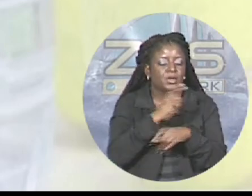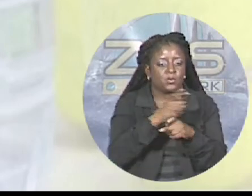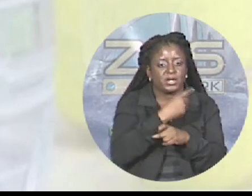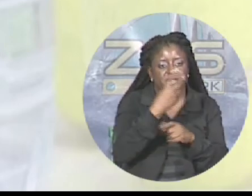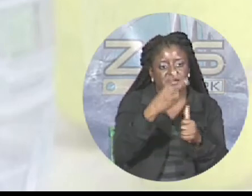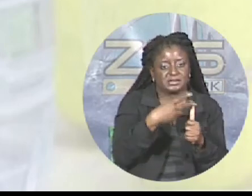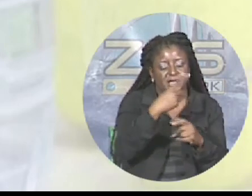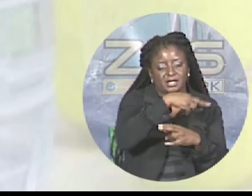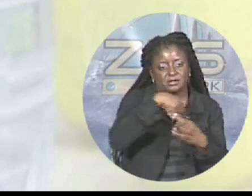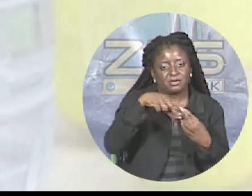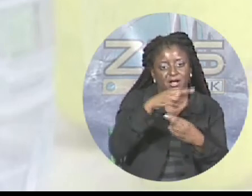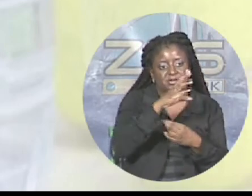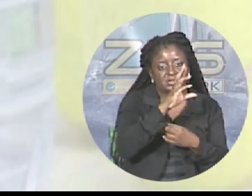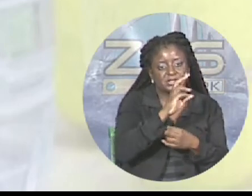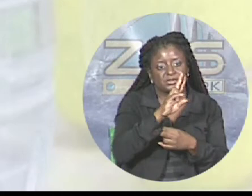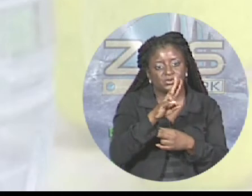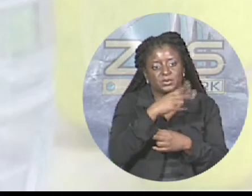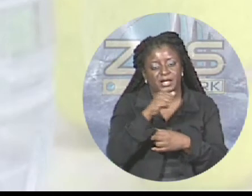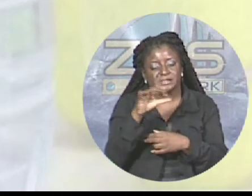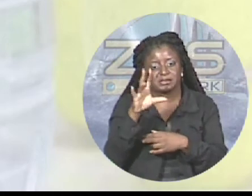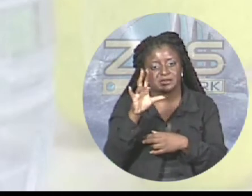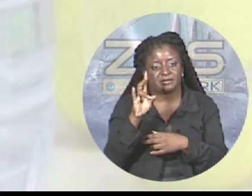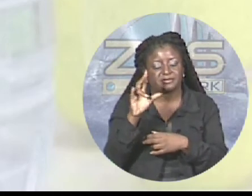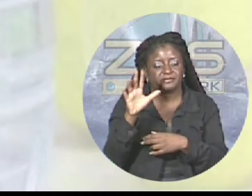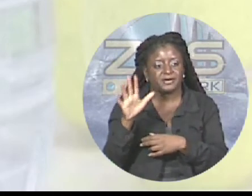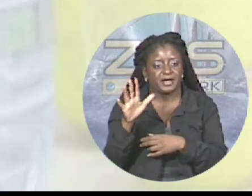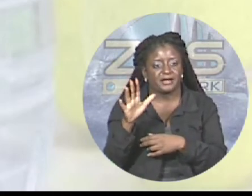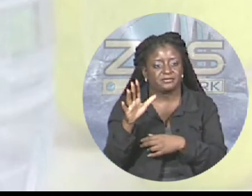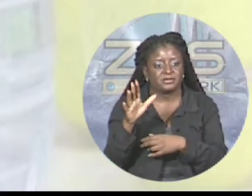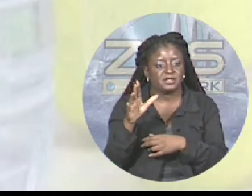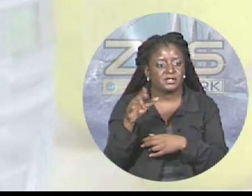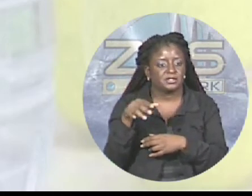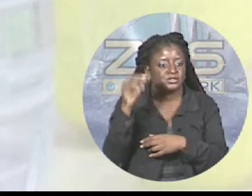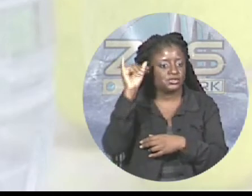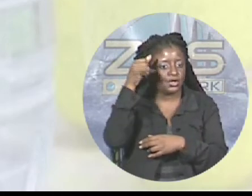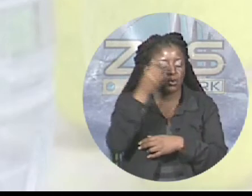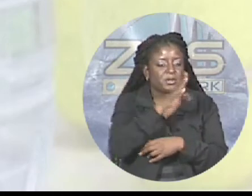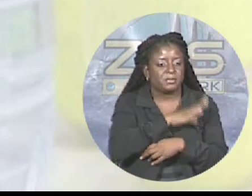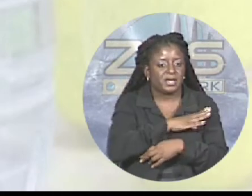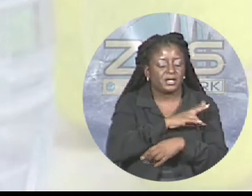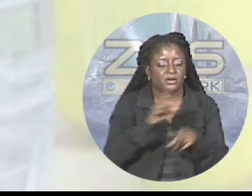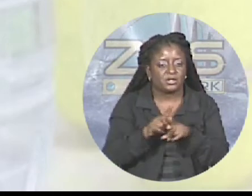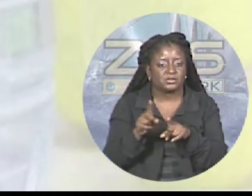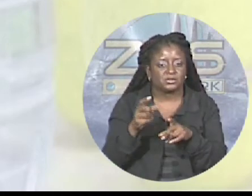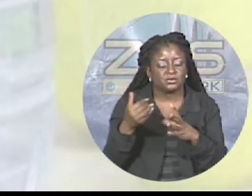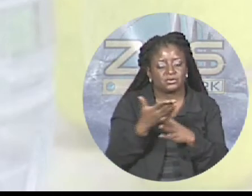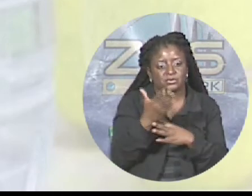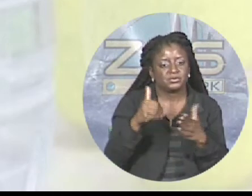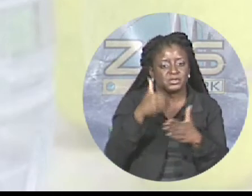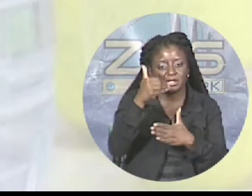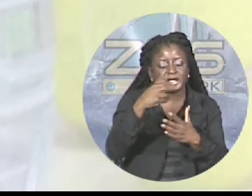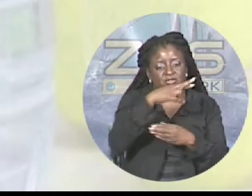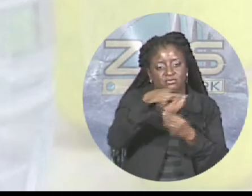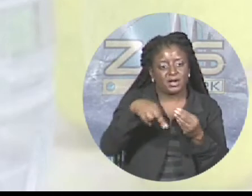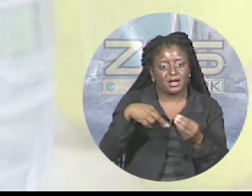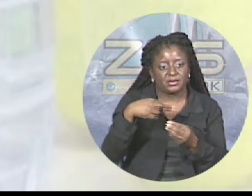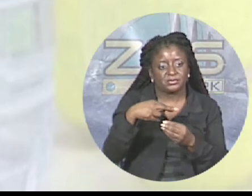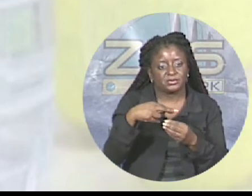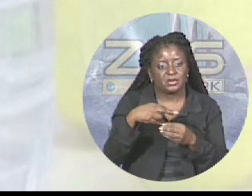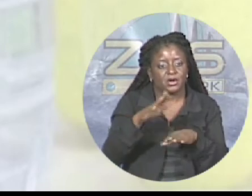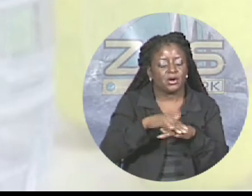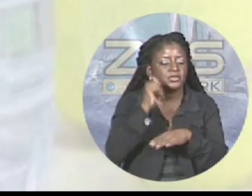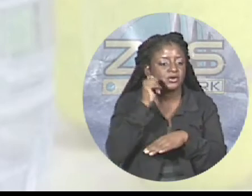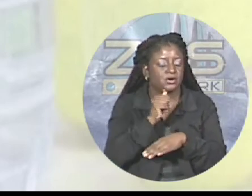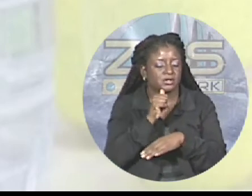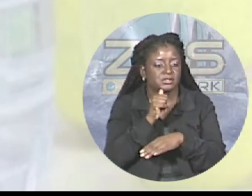and 7-5. Jacoby Bain also through to the next round, winning in three sets 2-6, 6-1, and 6-3. On the